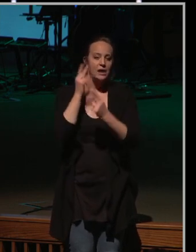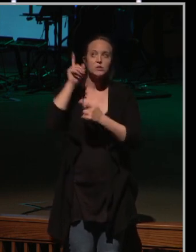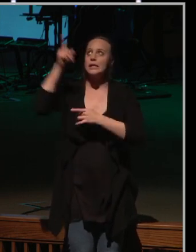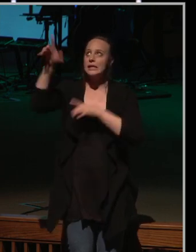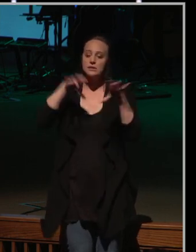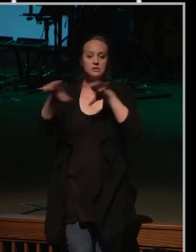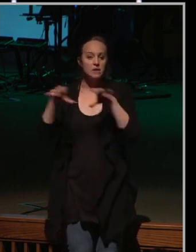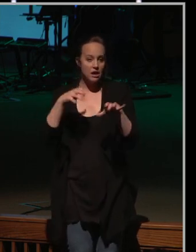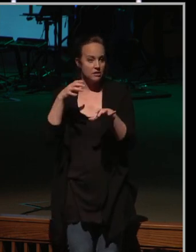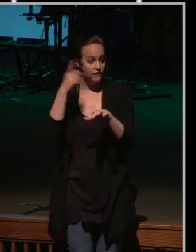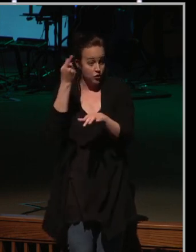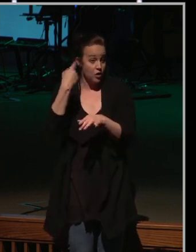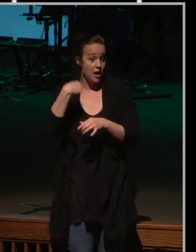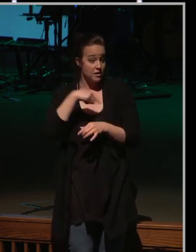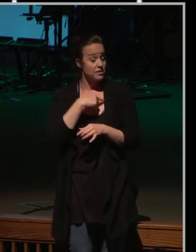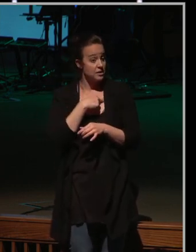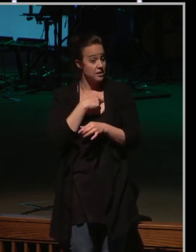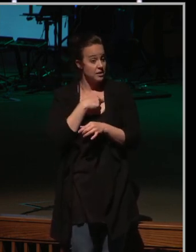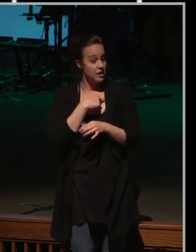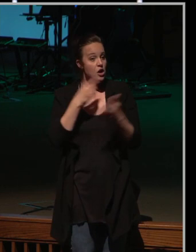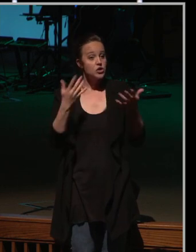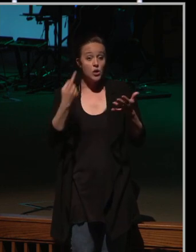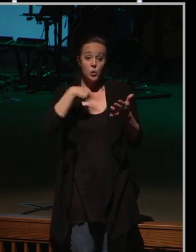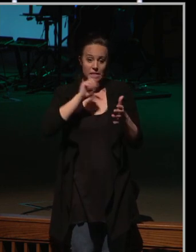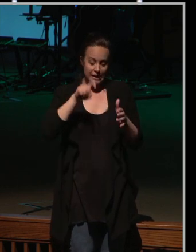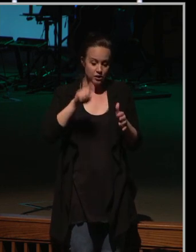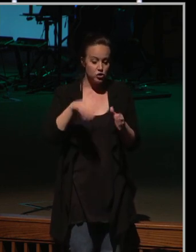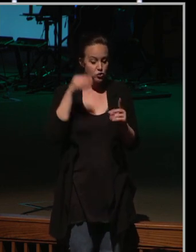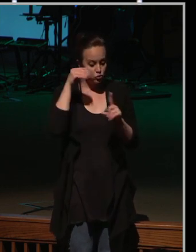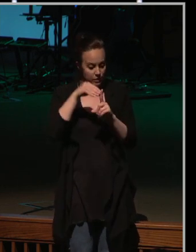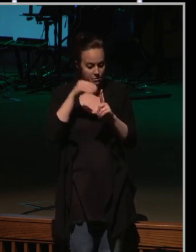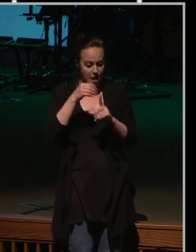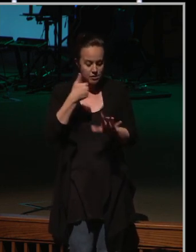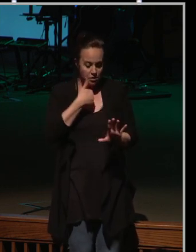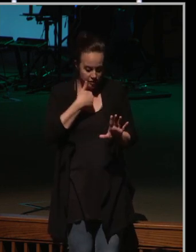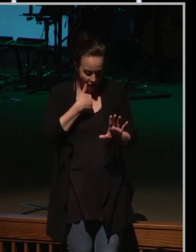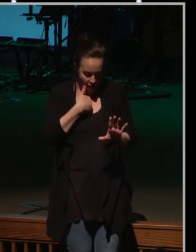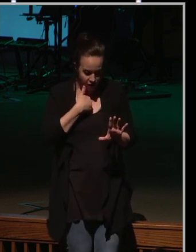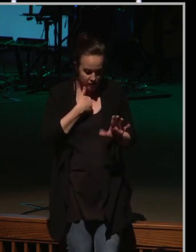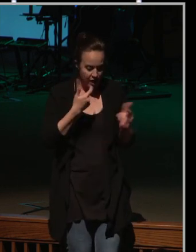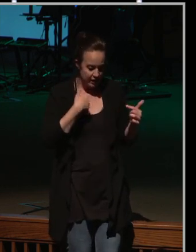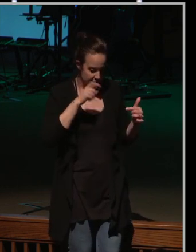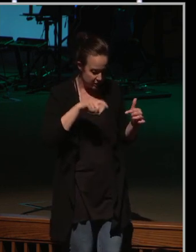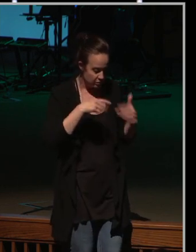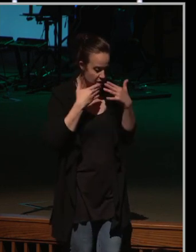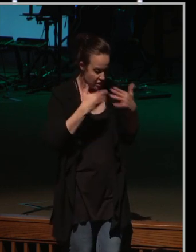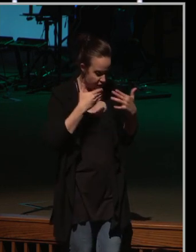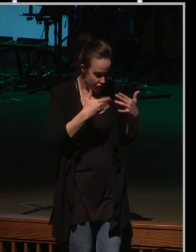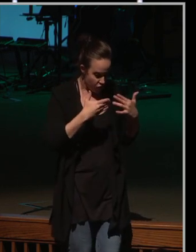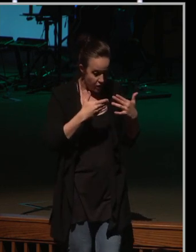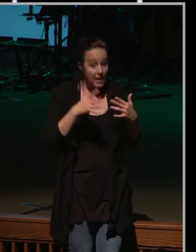to remind yourself, to remind your kids to be thankful for his mercy and his grace.